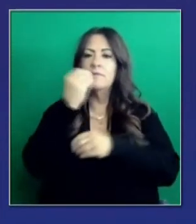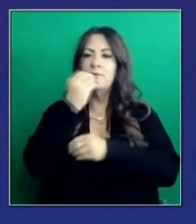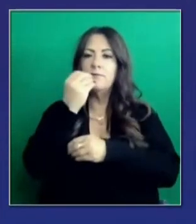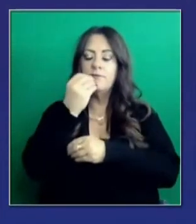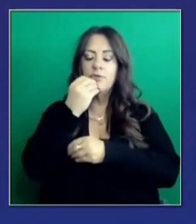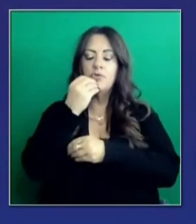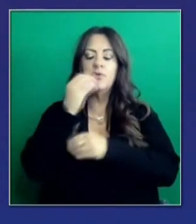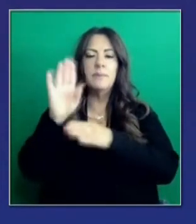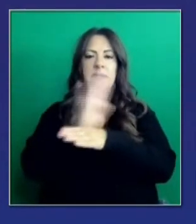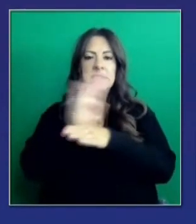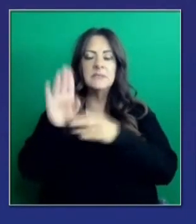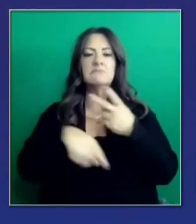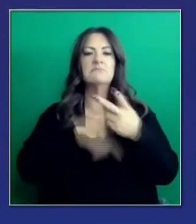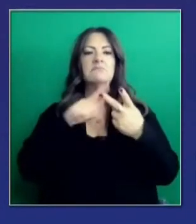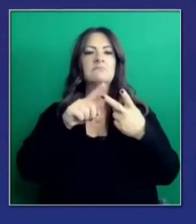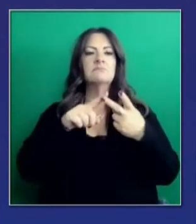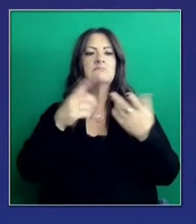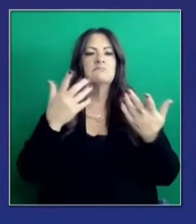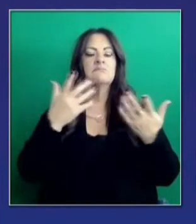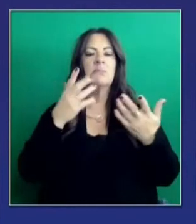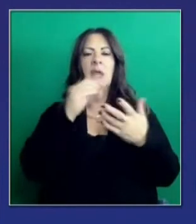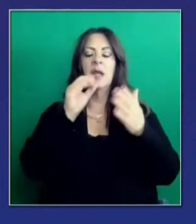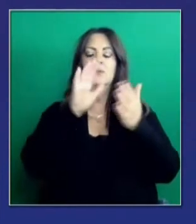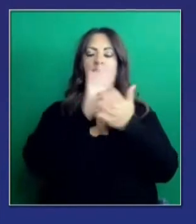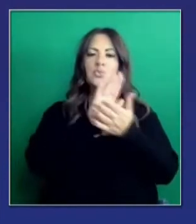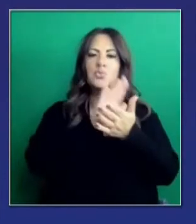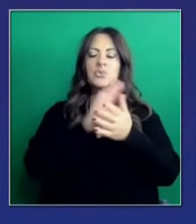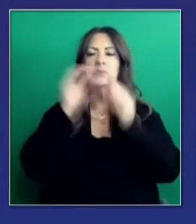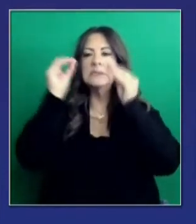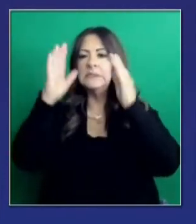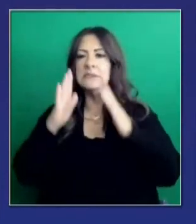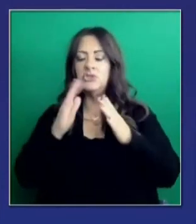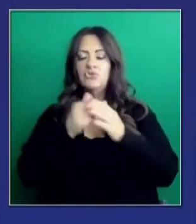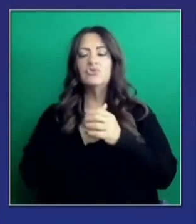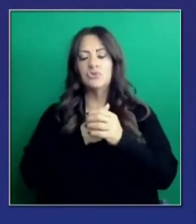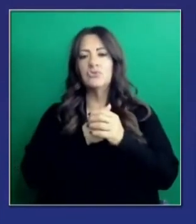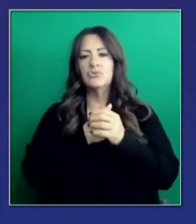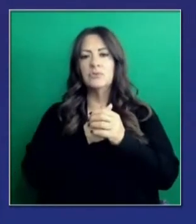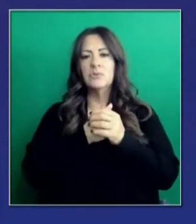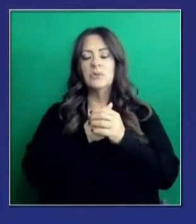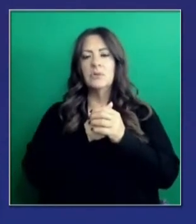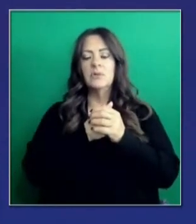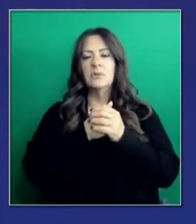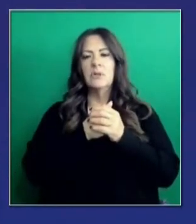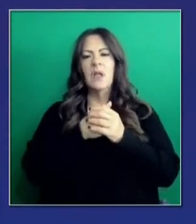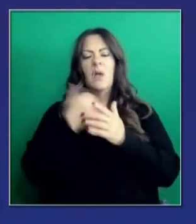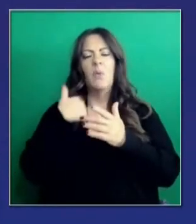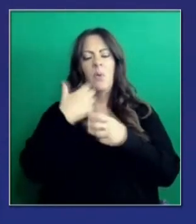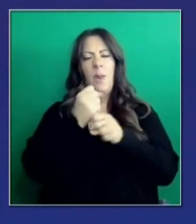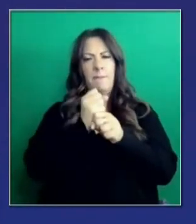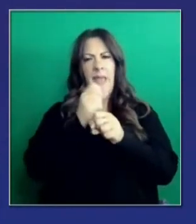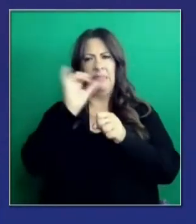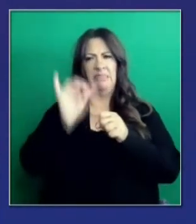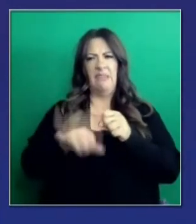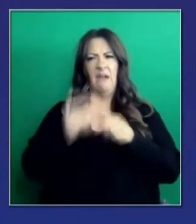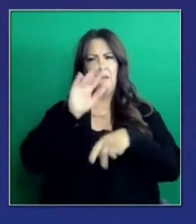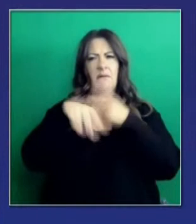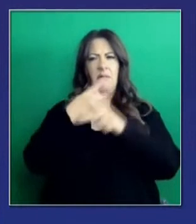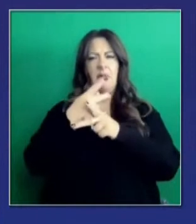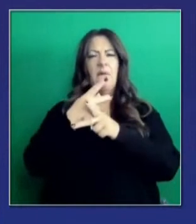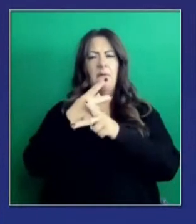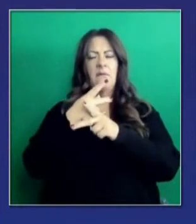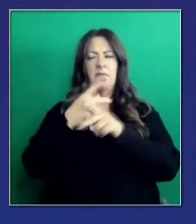want to continue to provide a framework of prioritization in that cohort. 65 and over,